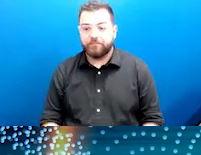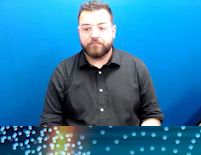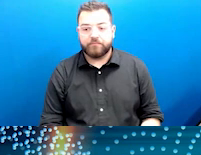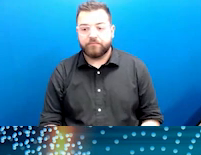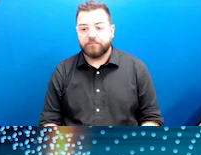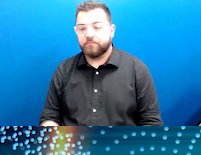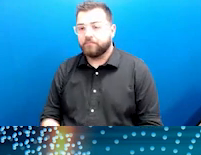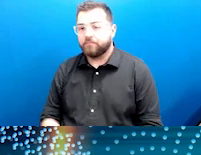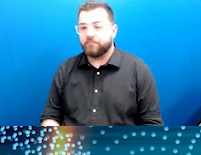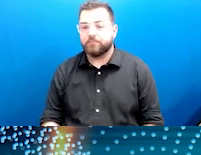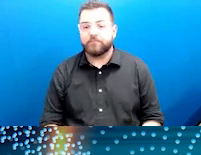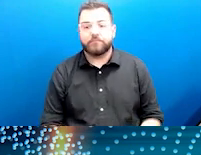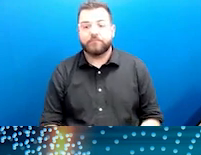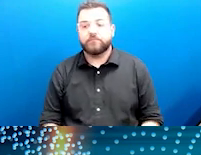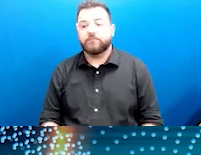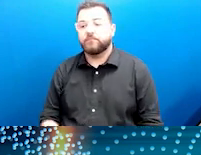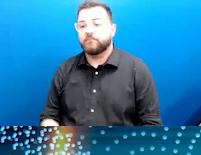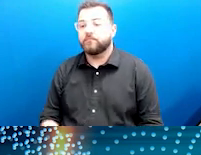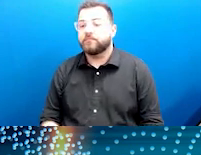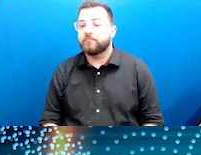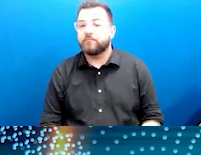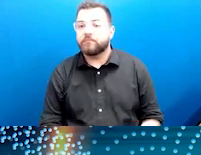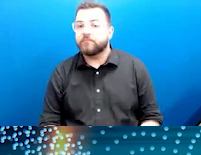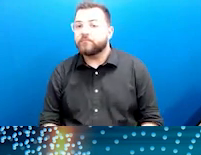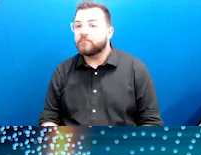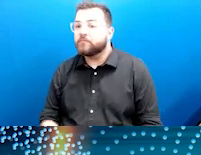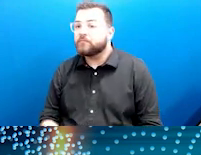chat GPT log. Yeah.